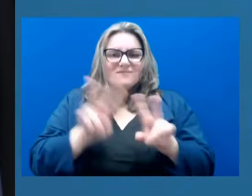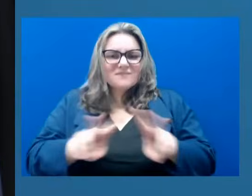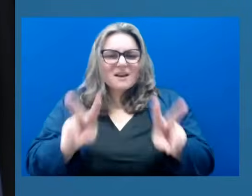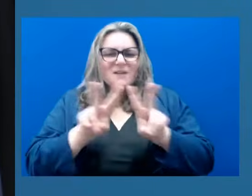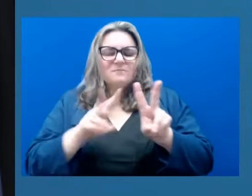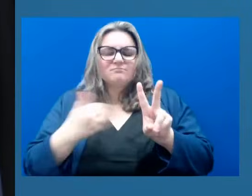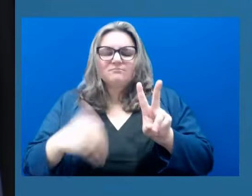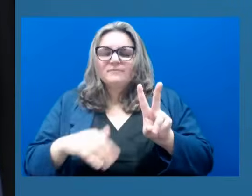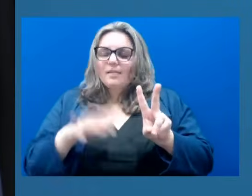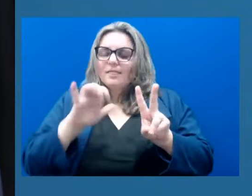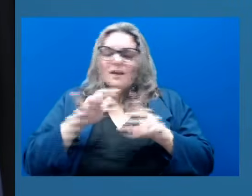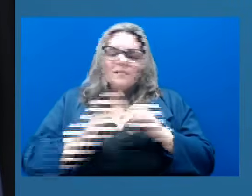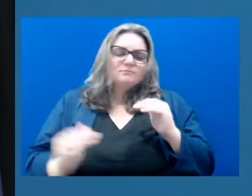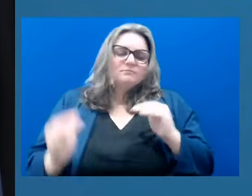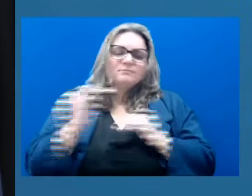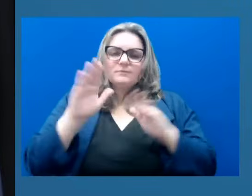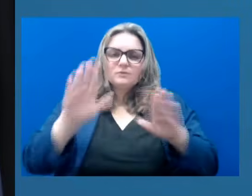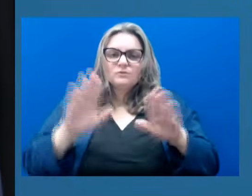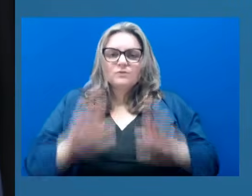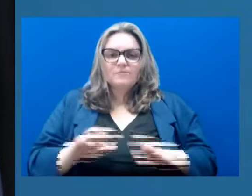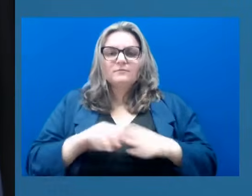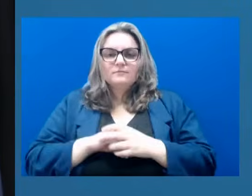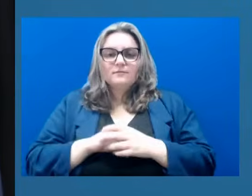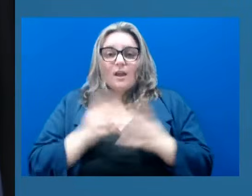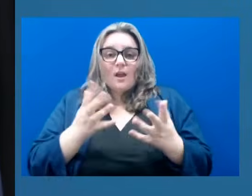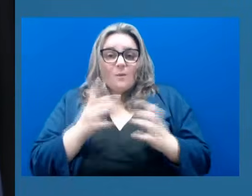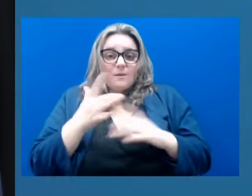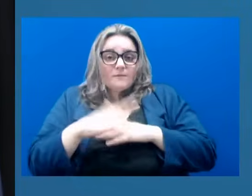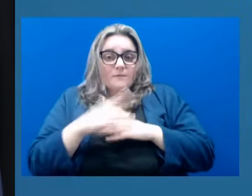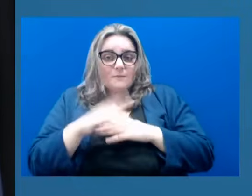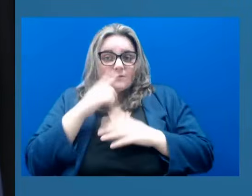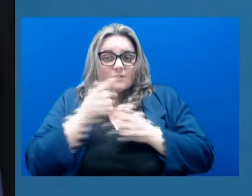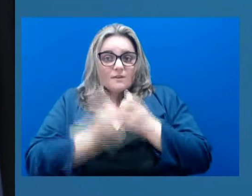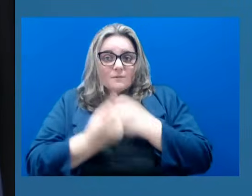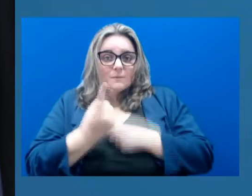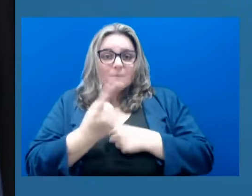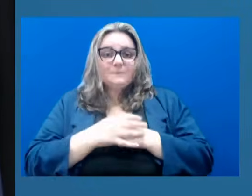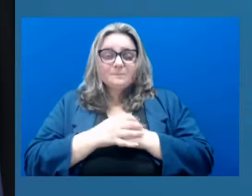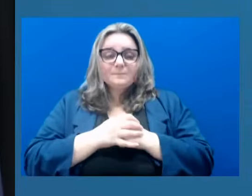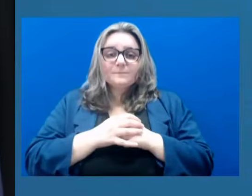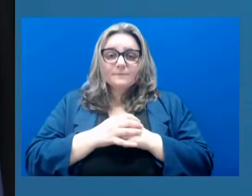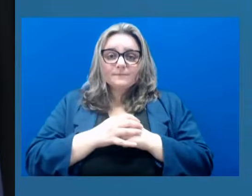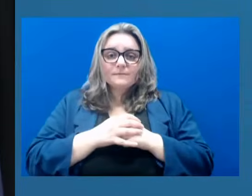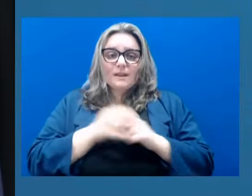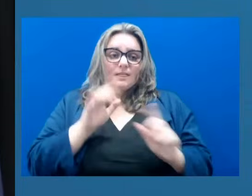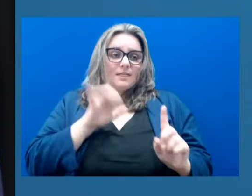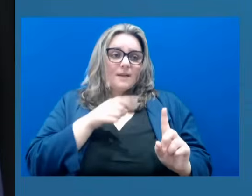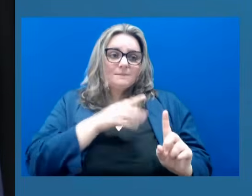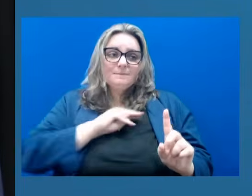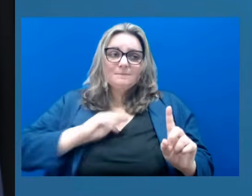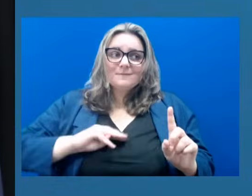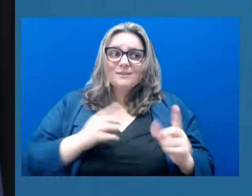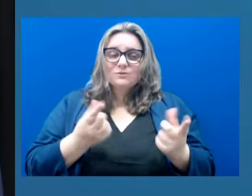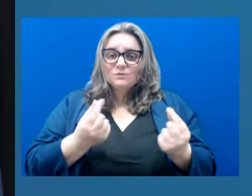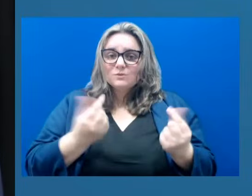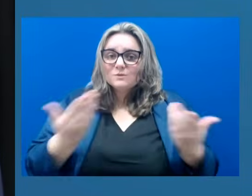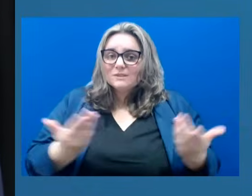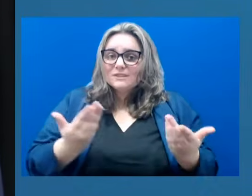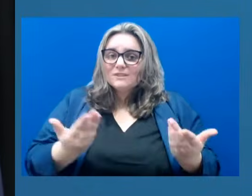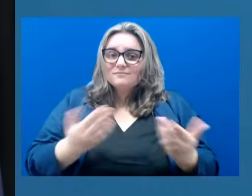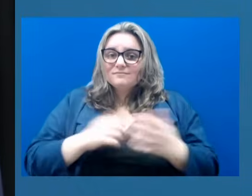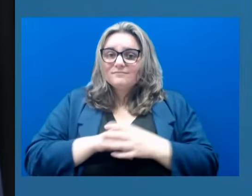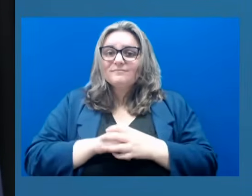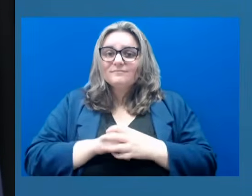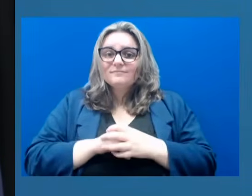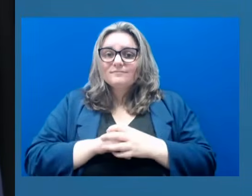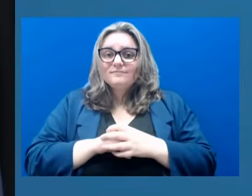sure that that is available to everyone as well. So that's what we're doing here. Mayor, you're doing that right here. And it's right in the heart of downtown. This is a wonderful